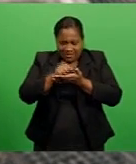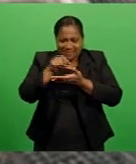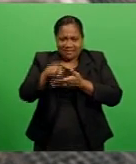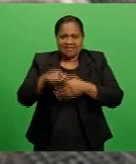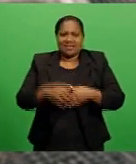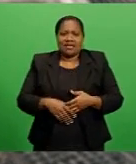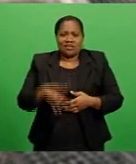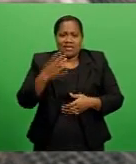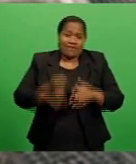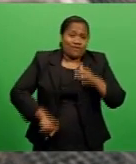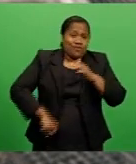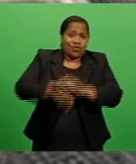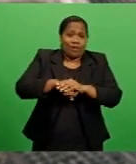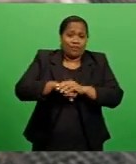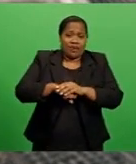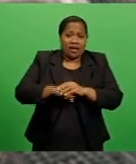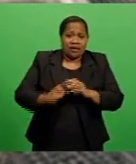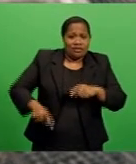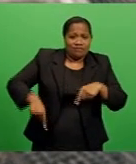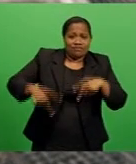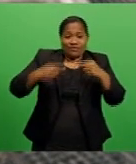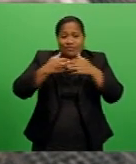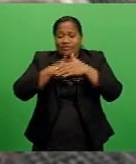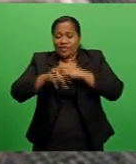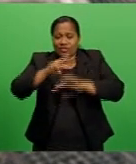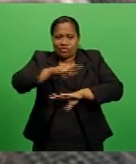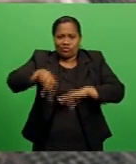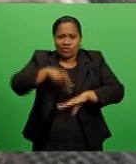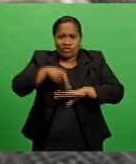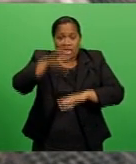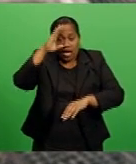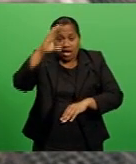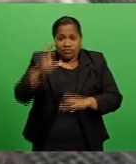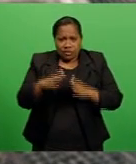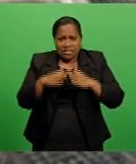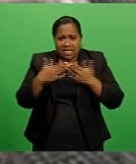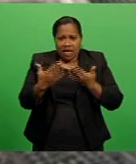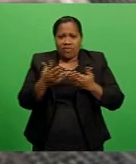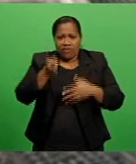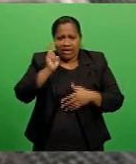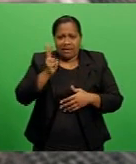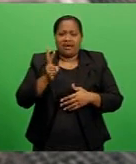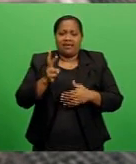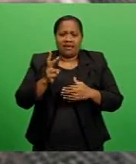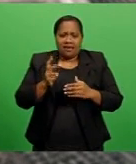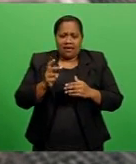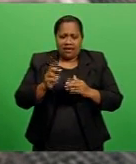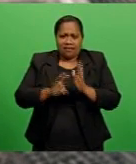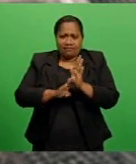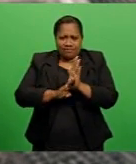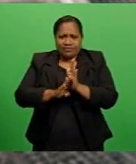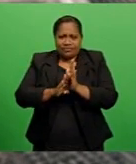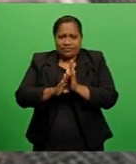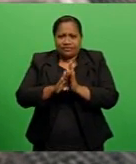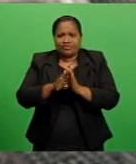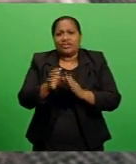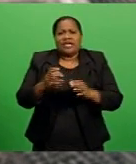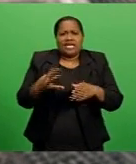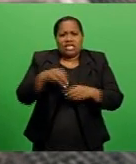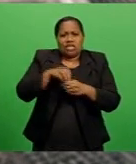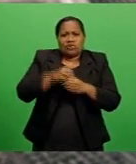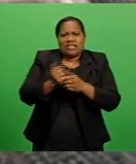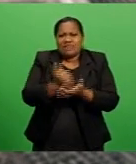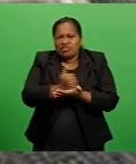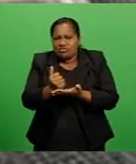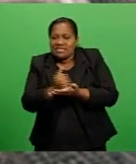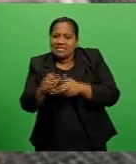top competitors in the region. Currently going through a rebuilding phase after the departure of leading figures, including administrators and